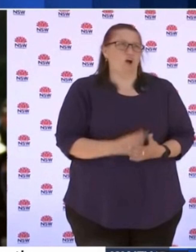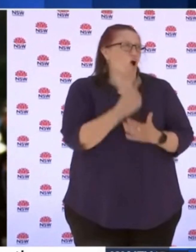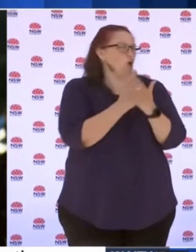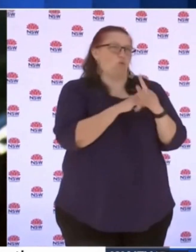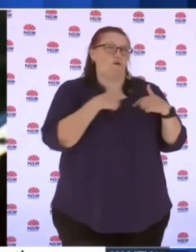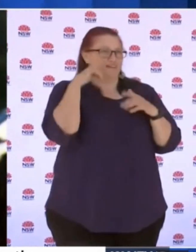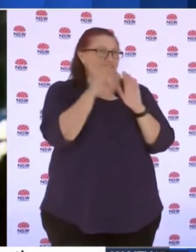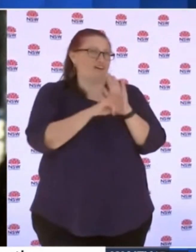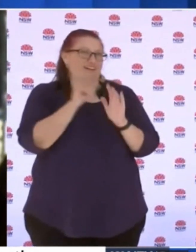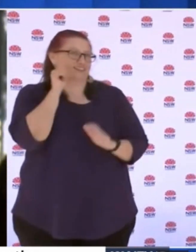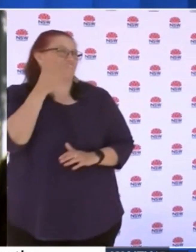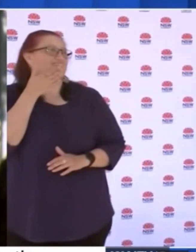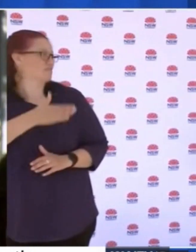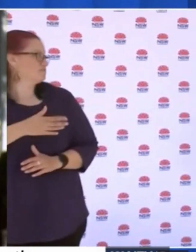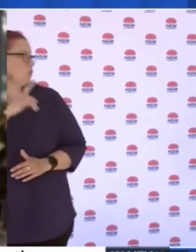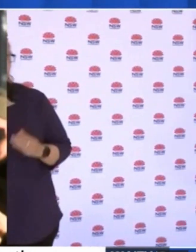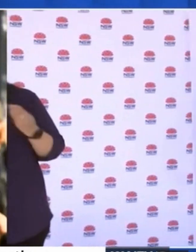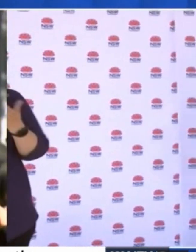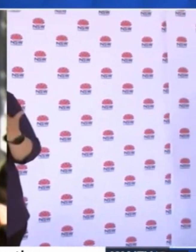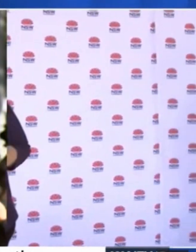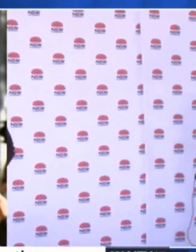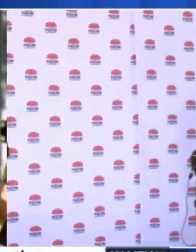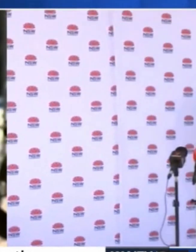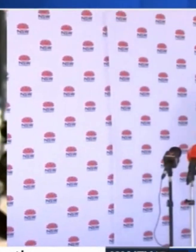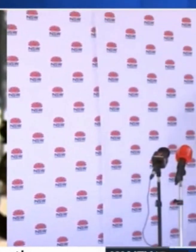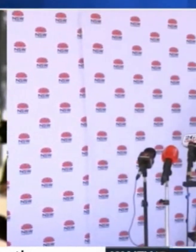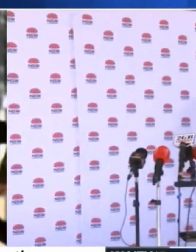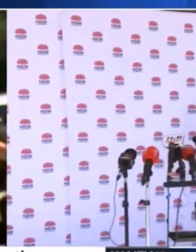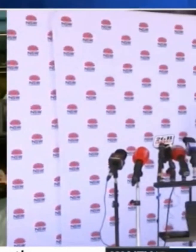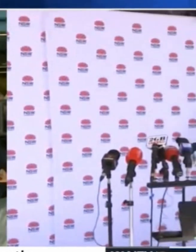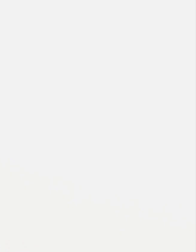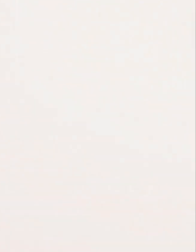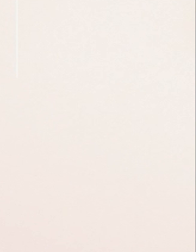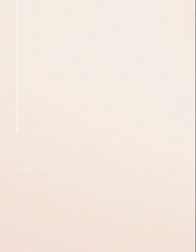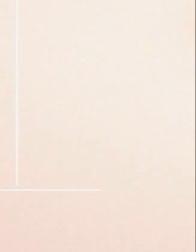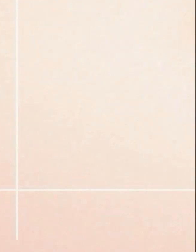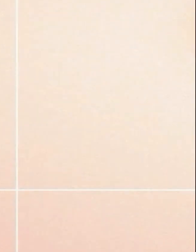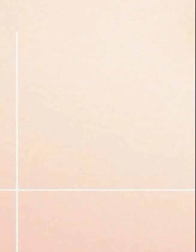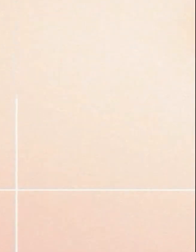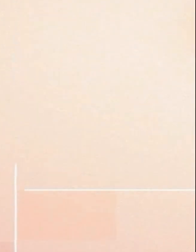identified yesterday, but we'll update you. Obviously, it's a priority to do so.